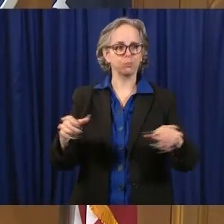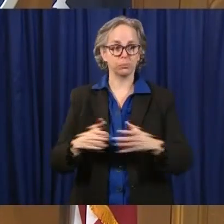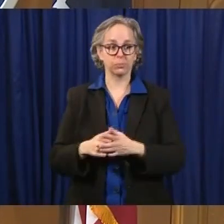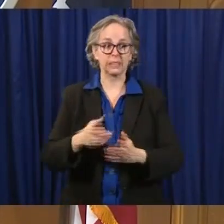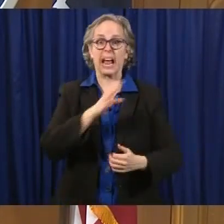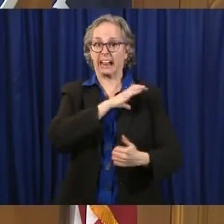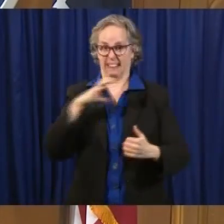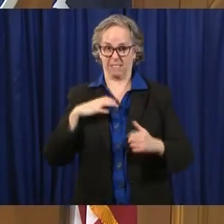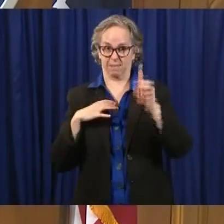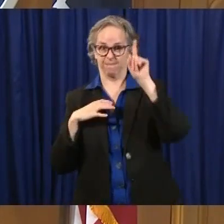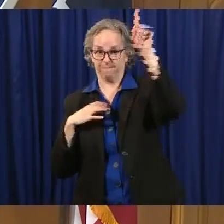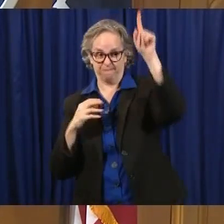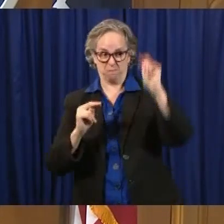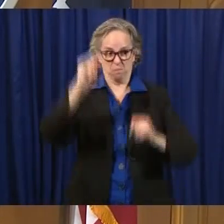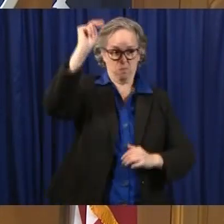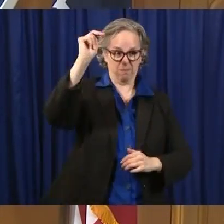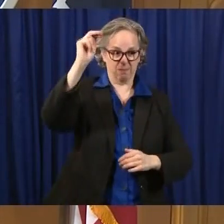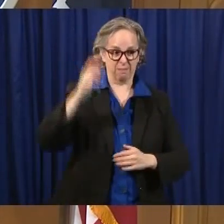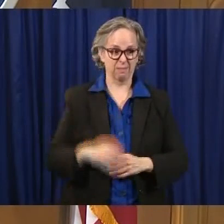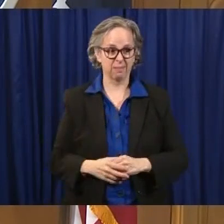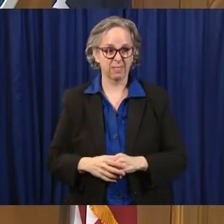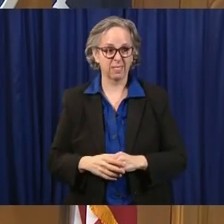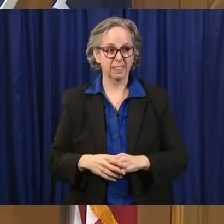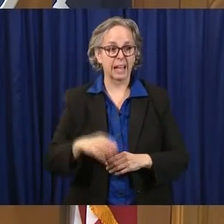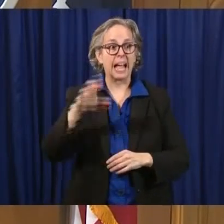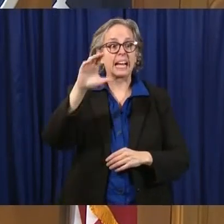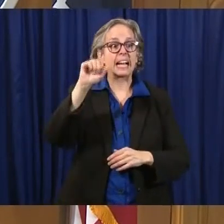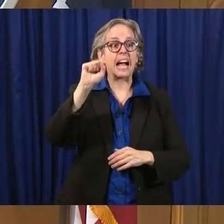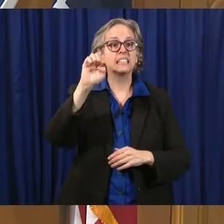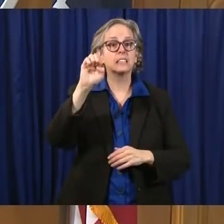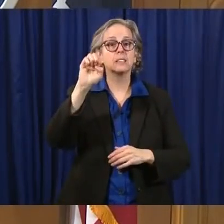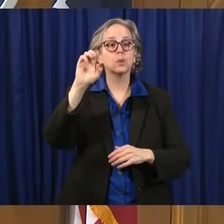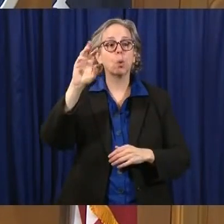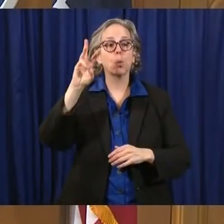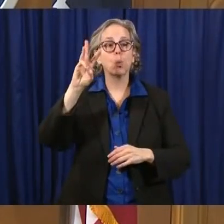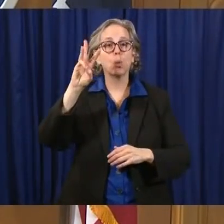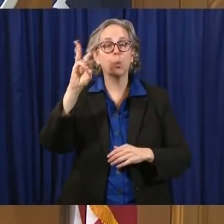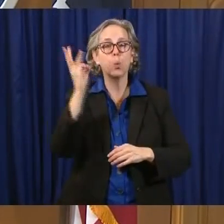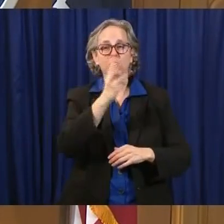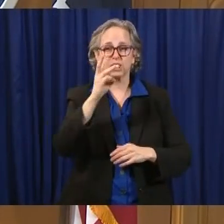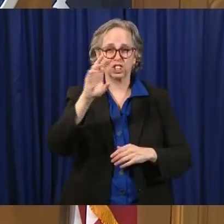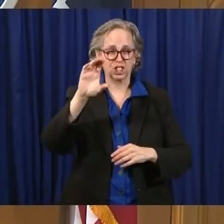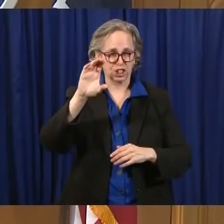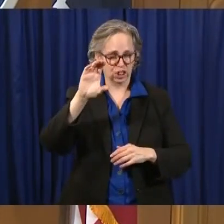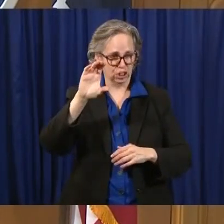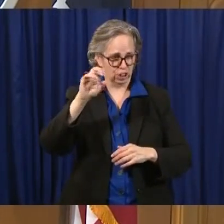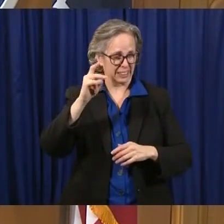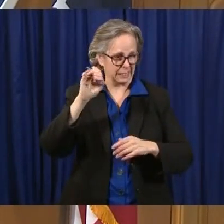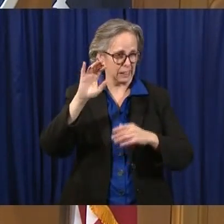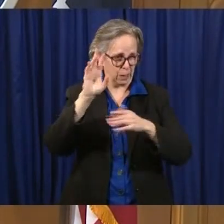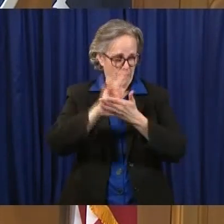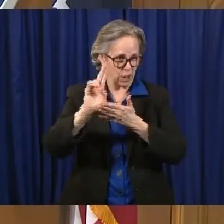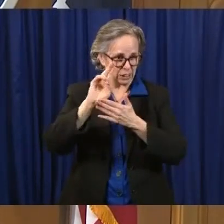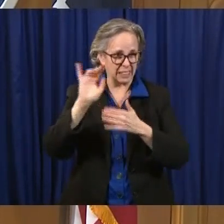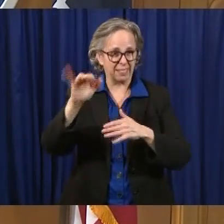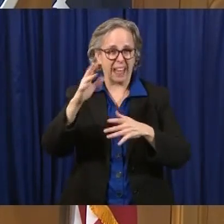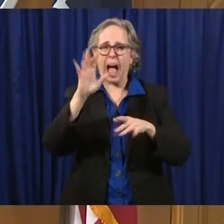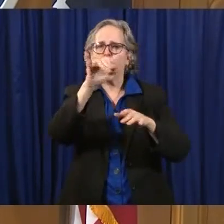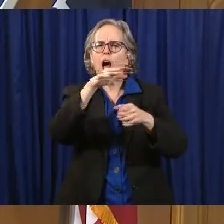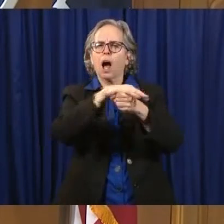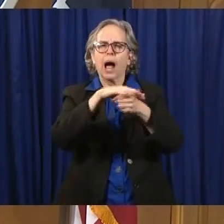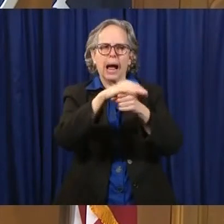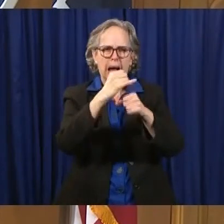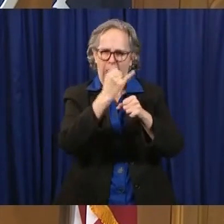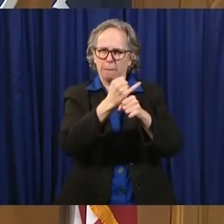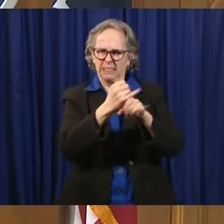Case Western University's Health Education Campus is the place where that build out is occurring. The Duke Energy Convention